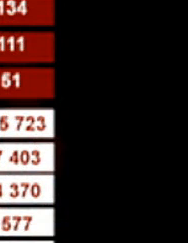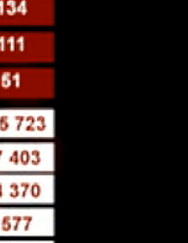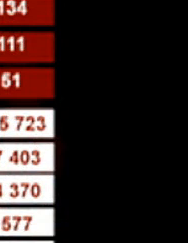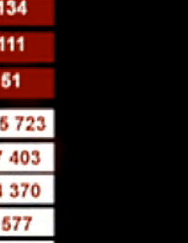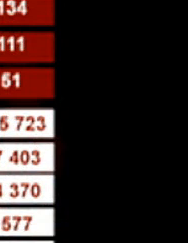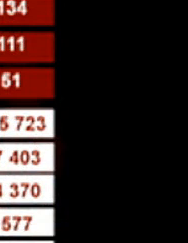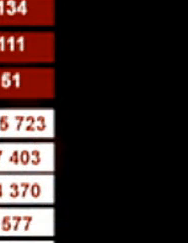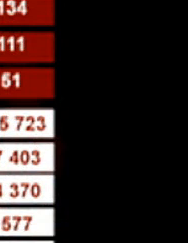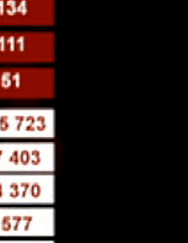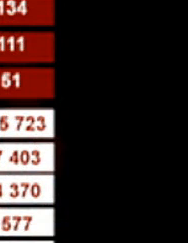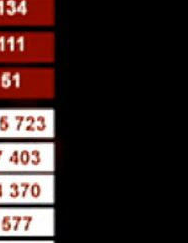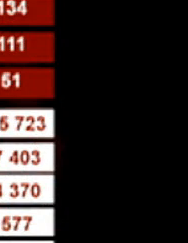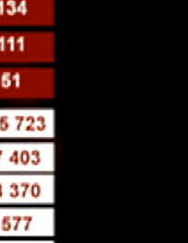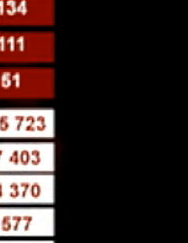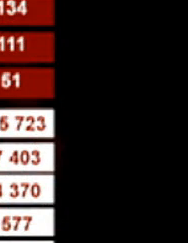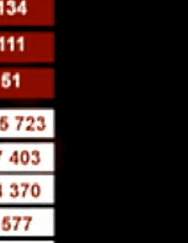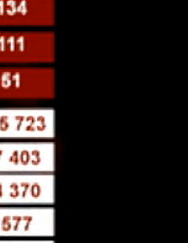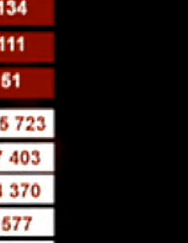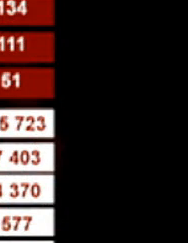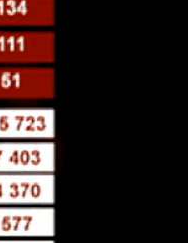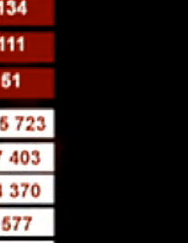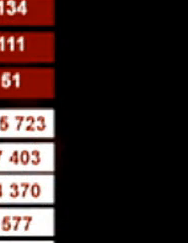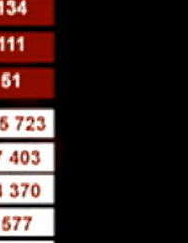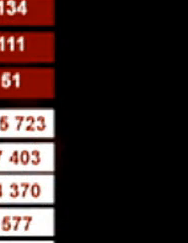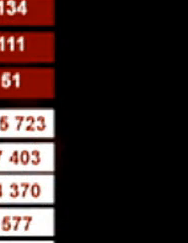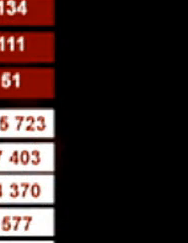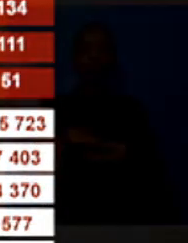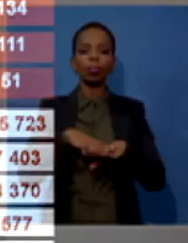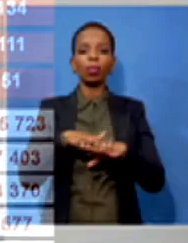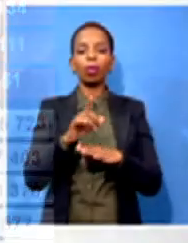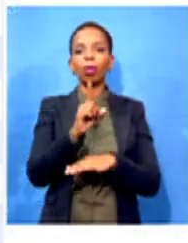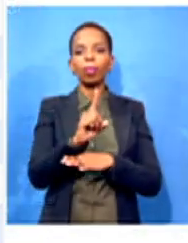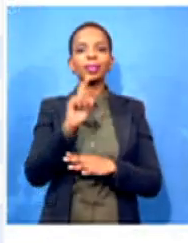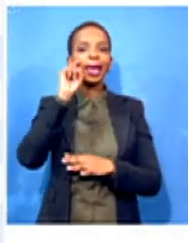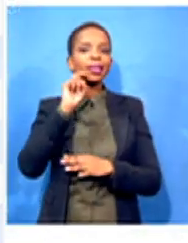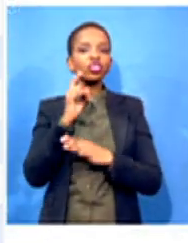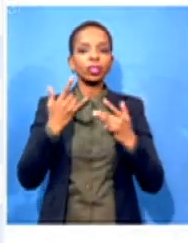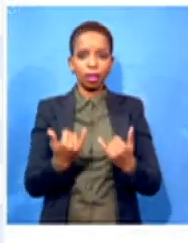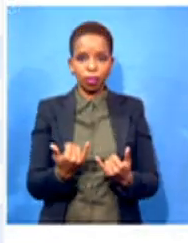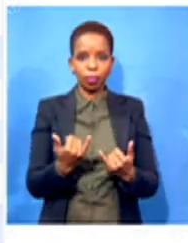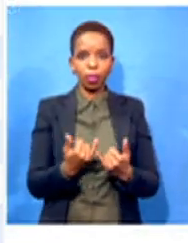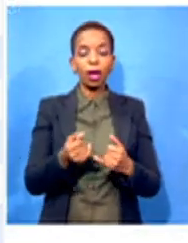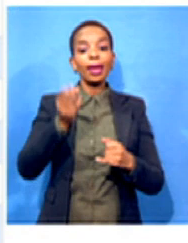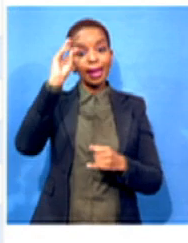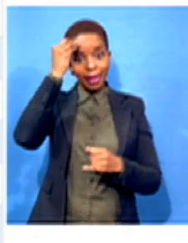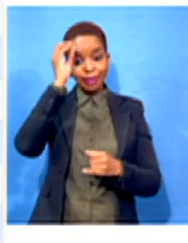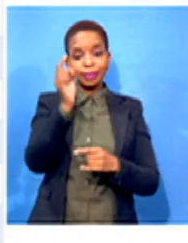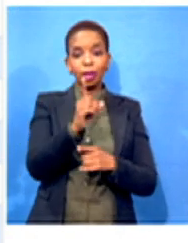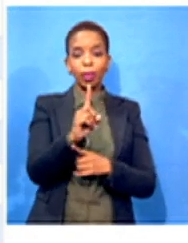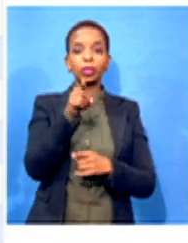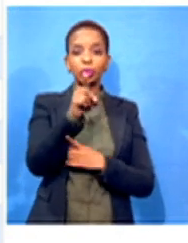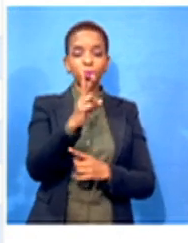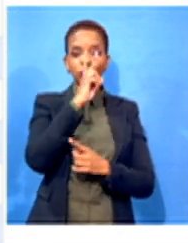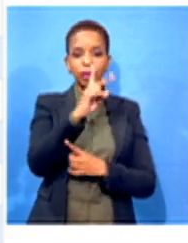one quite a lot, but what we want to do is show you more of the age distribution now. And this, I think, is quite interesting if you haven't seen this already.